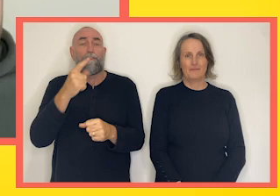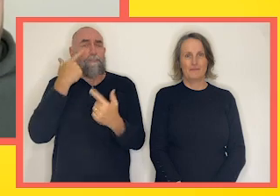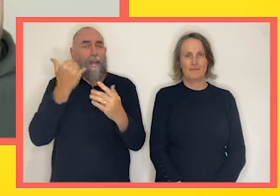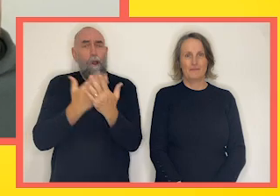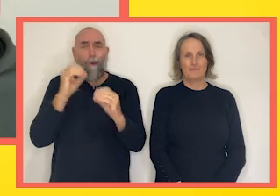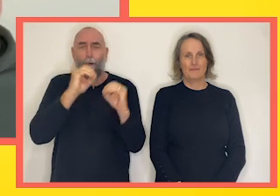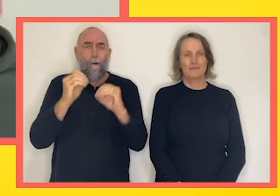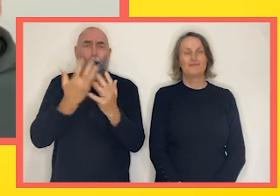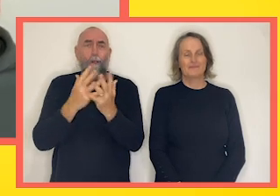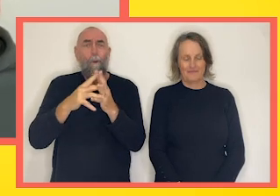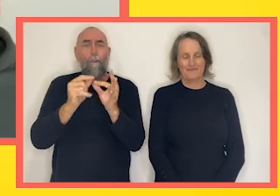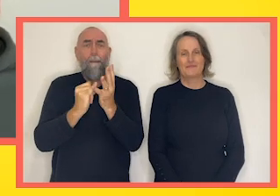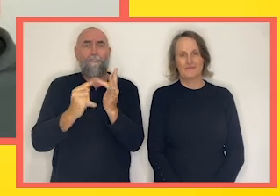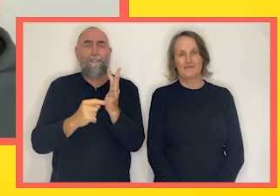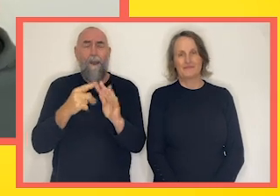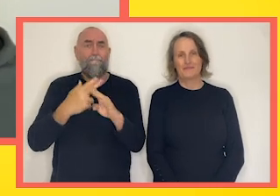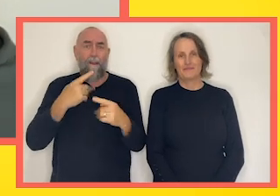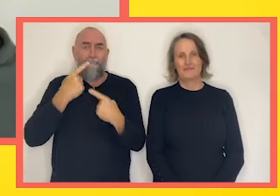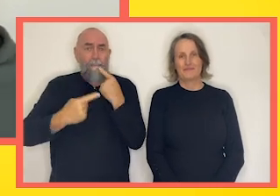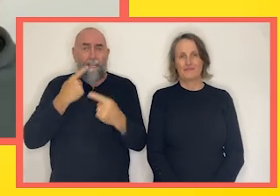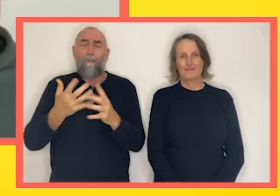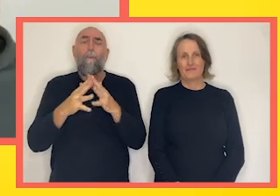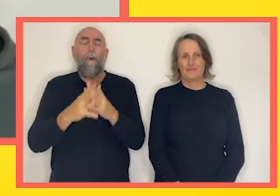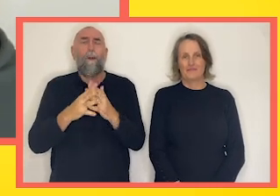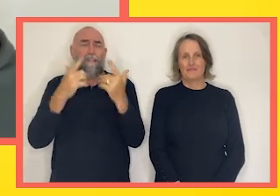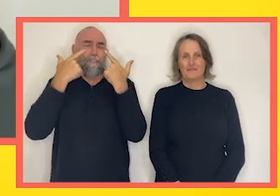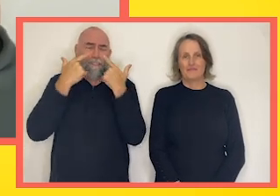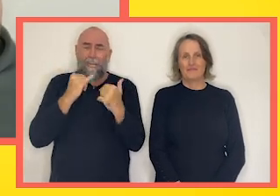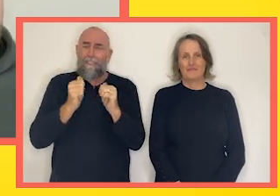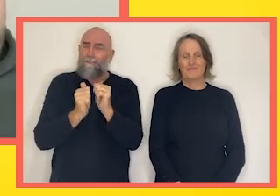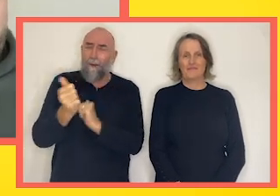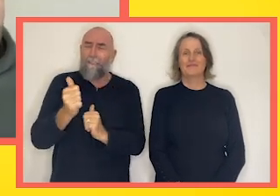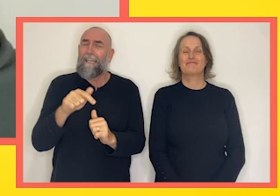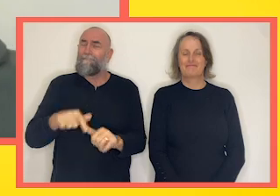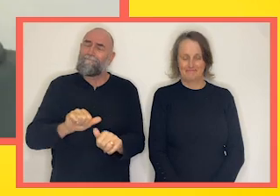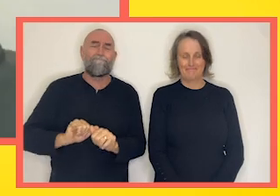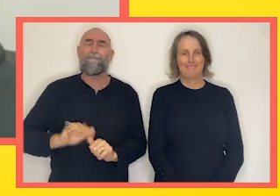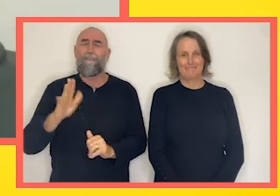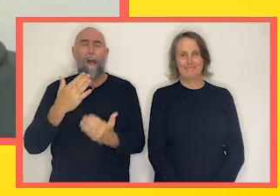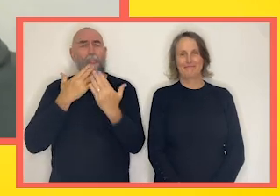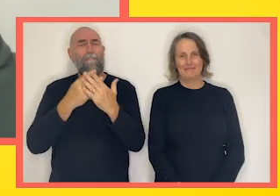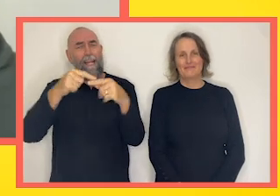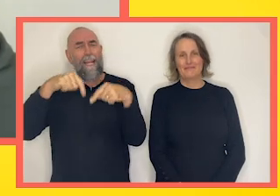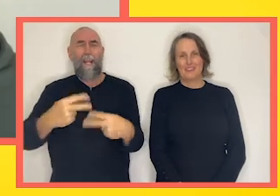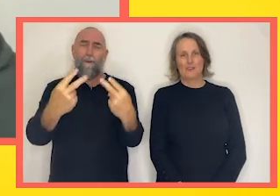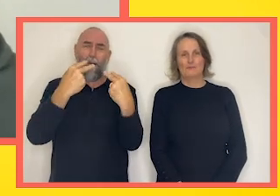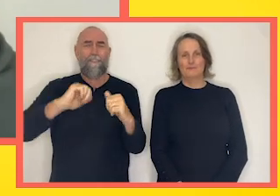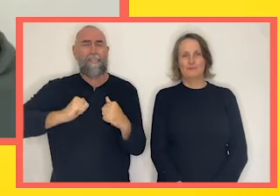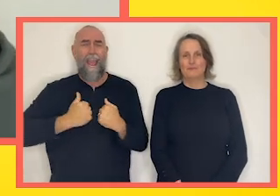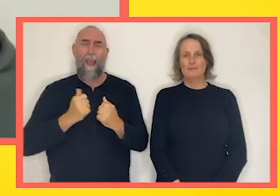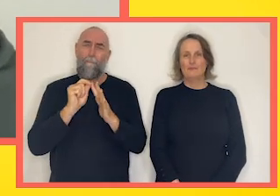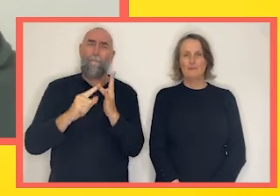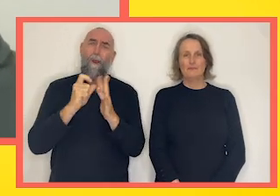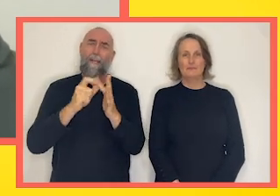more information. Get involved in sport. It's the greatest. And thank you for listening to our podcast. We love